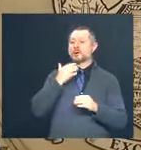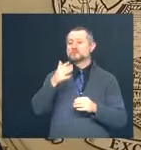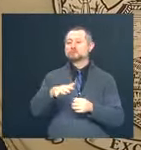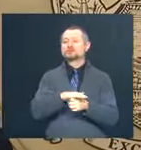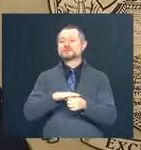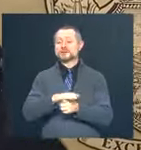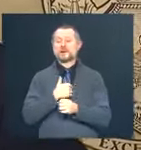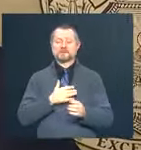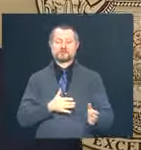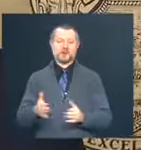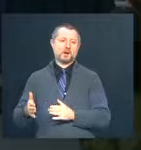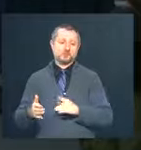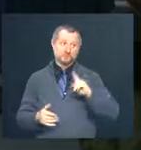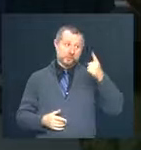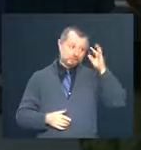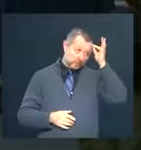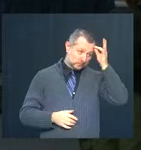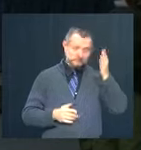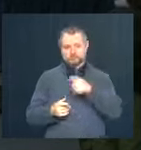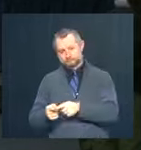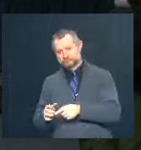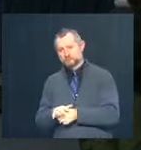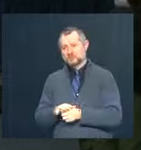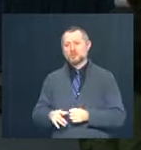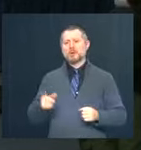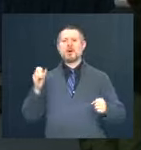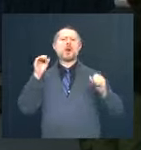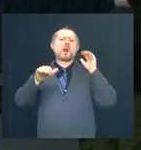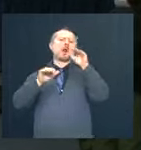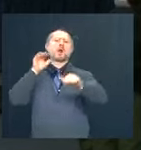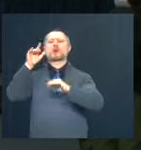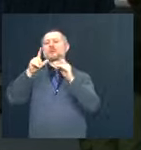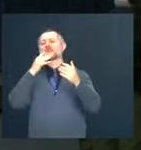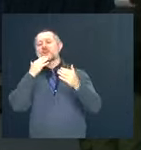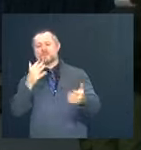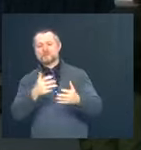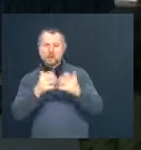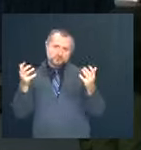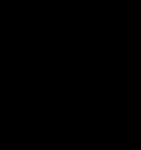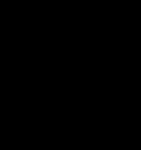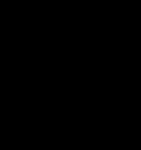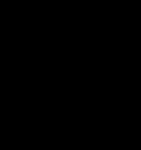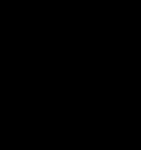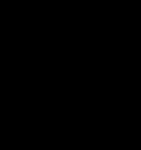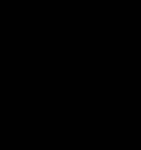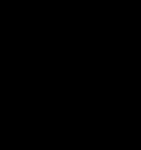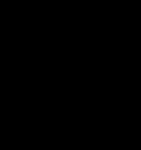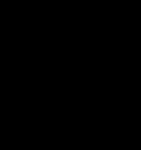there. Thank you very much. The new CDC guidance.